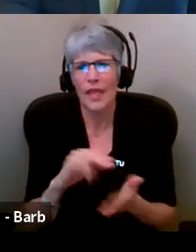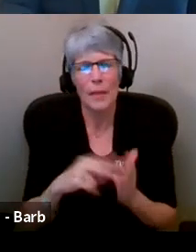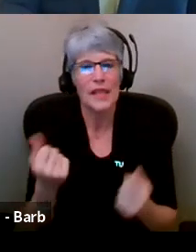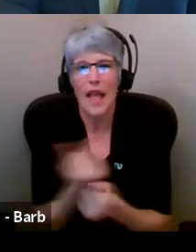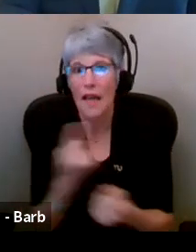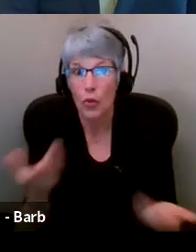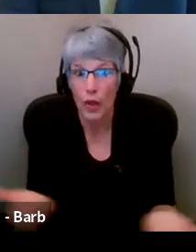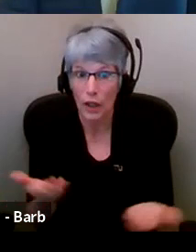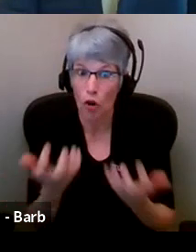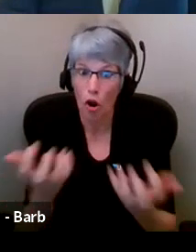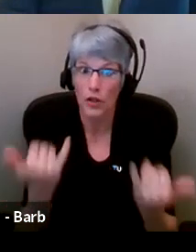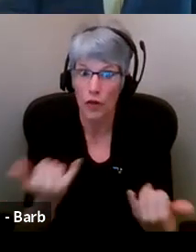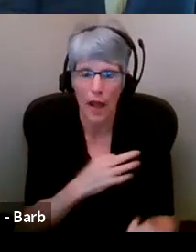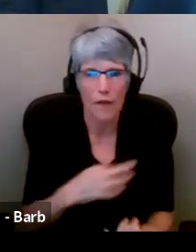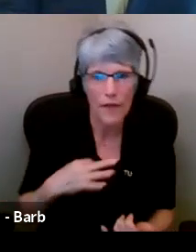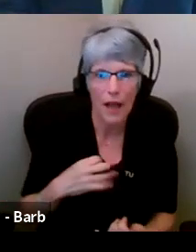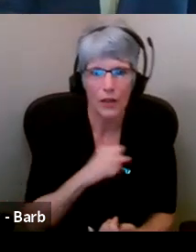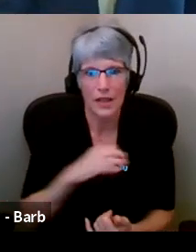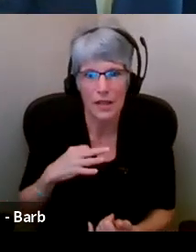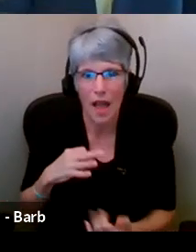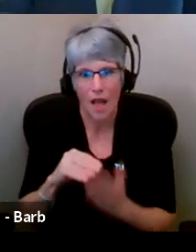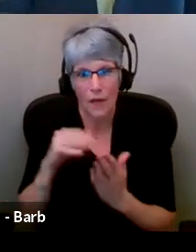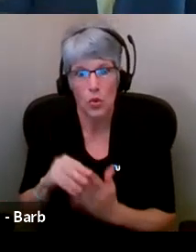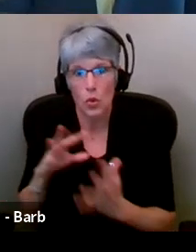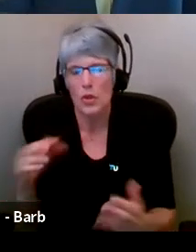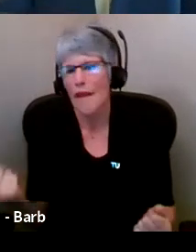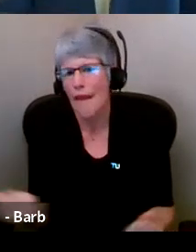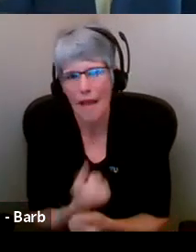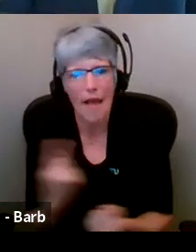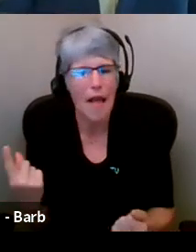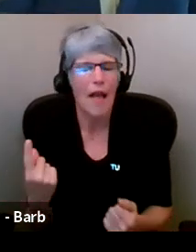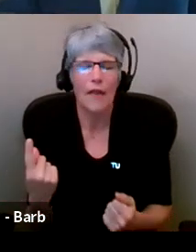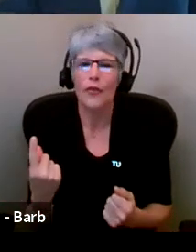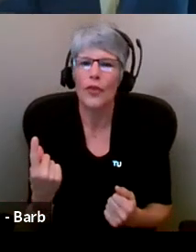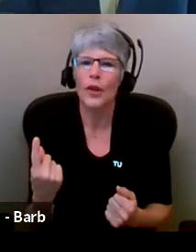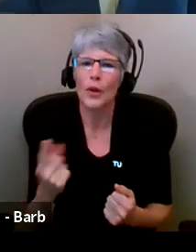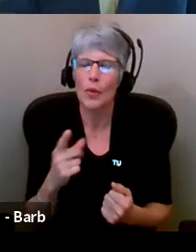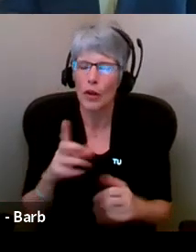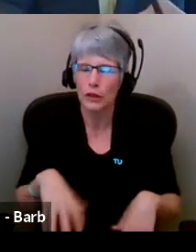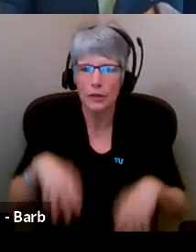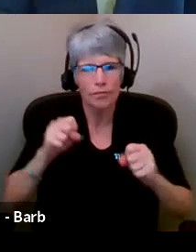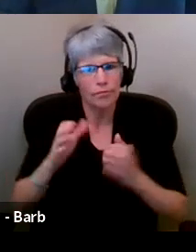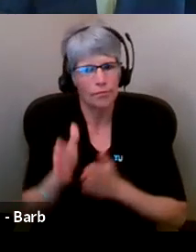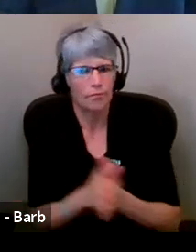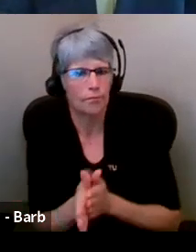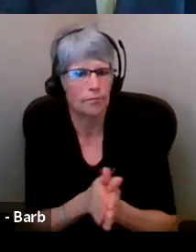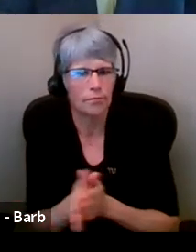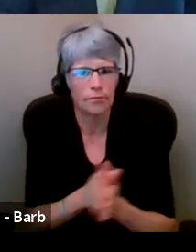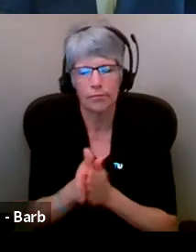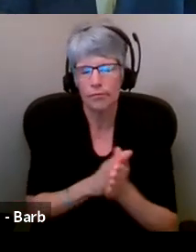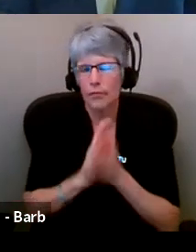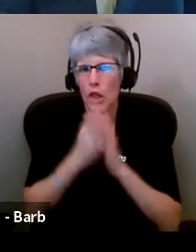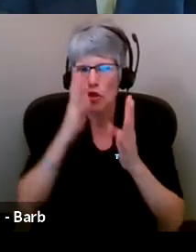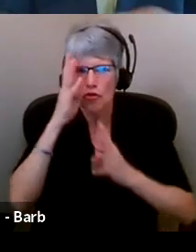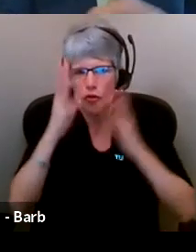audience right now, faculty, staff, students. Everybody took initiative. Everybody was creative, all